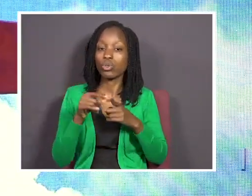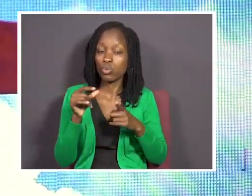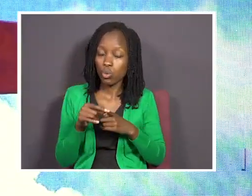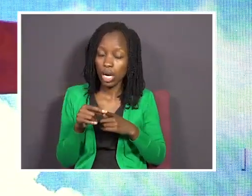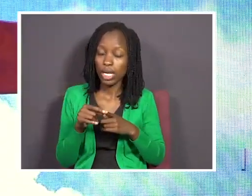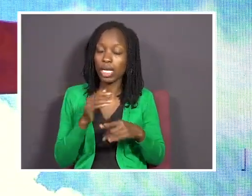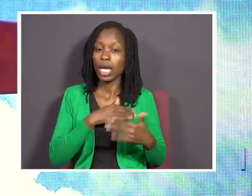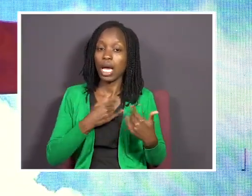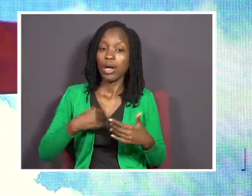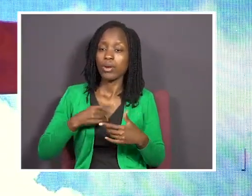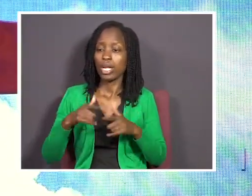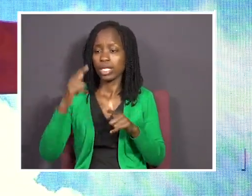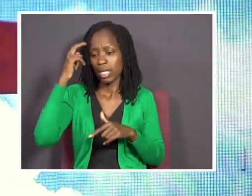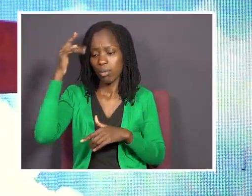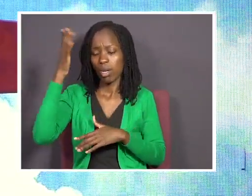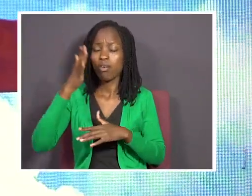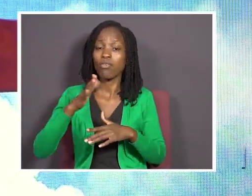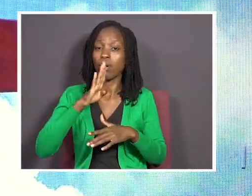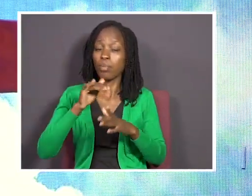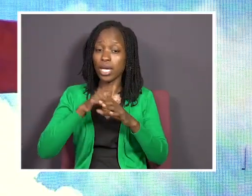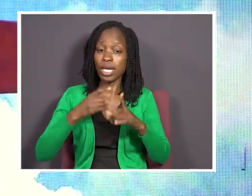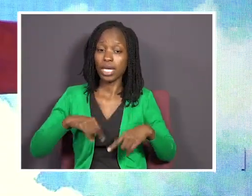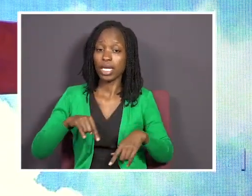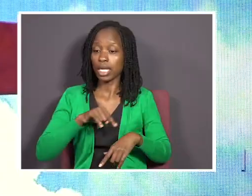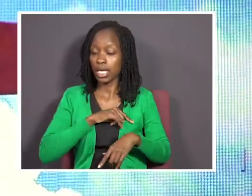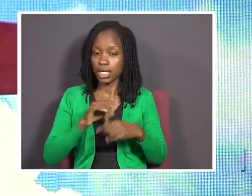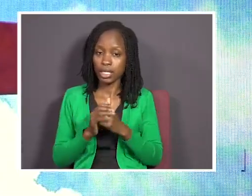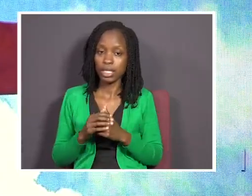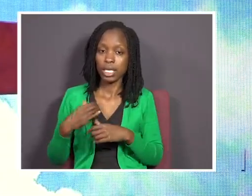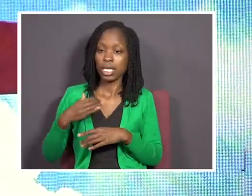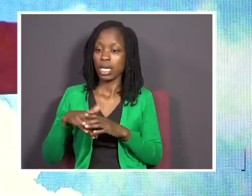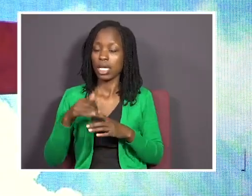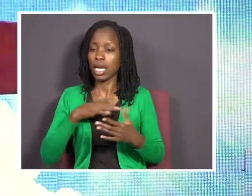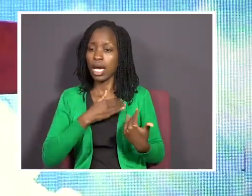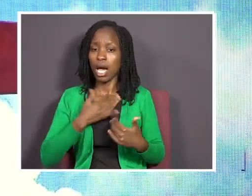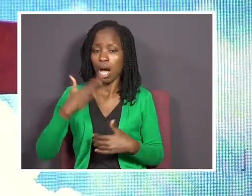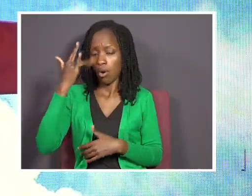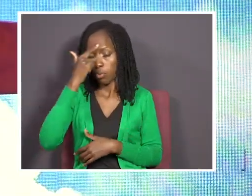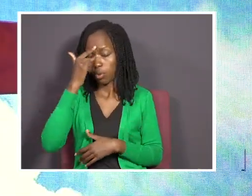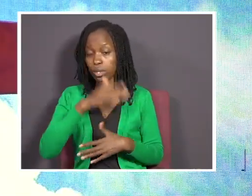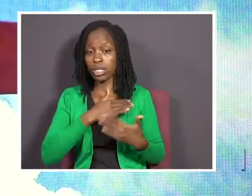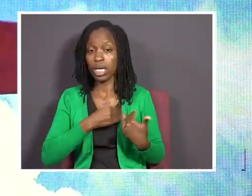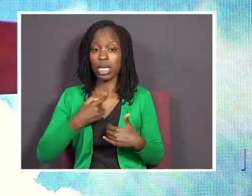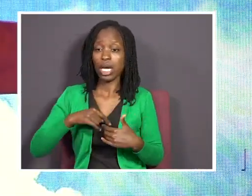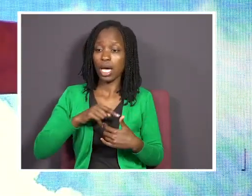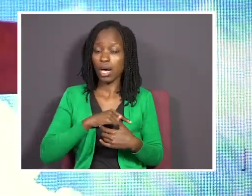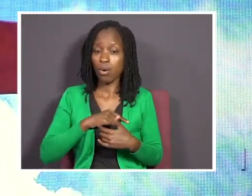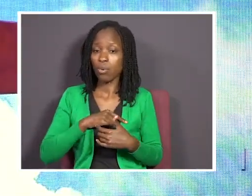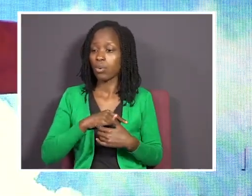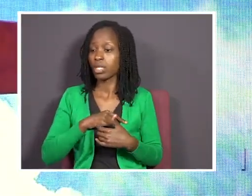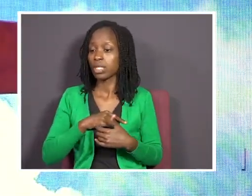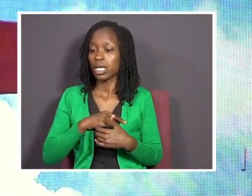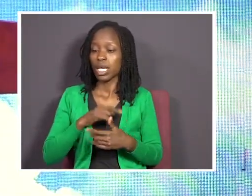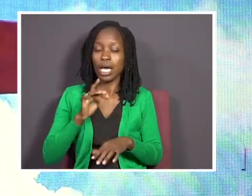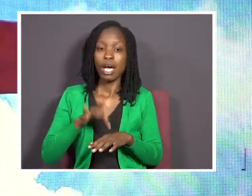God. Let the mind of Christ dwell in us richly in our hearts, because our hearts involves the mind,